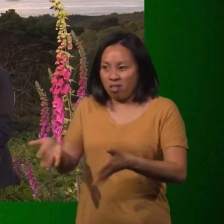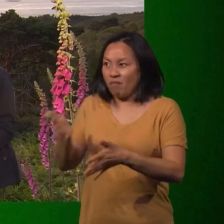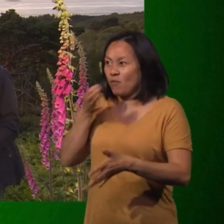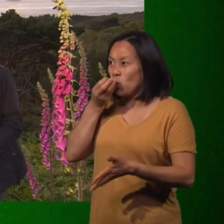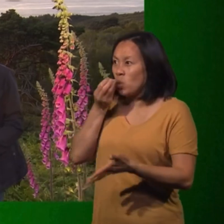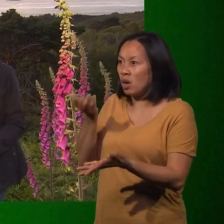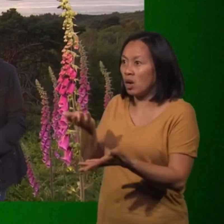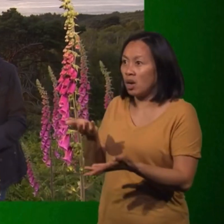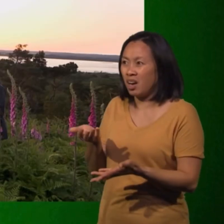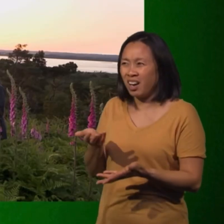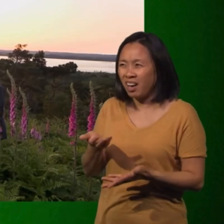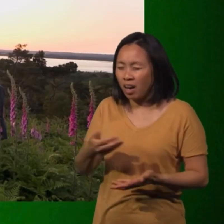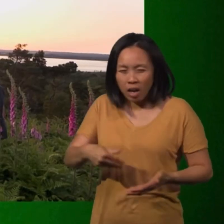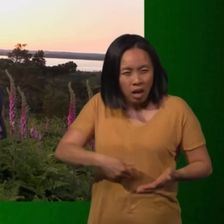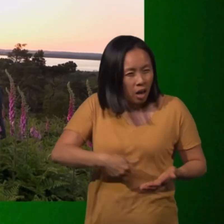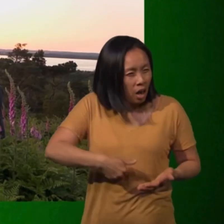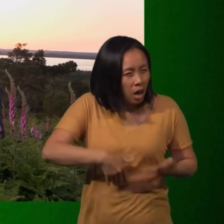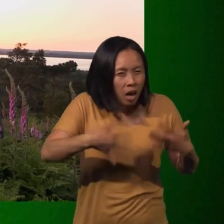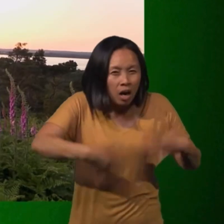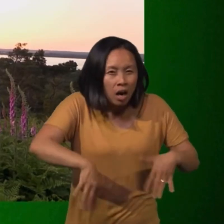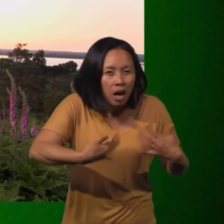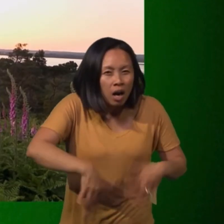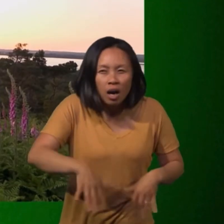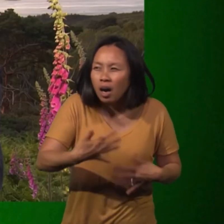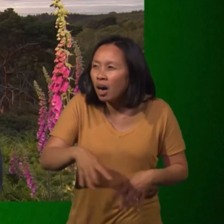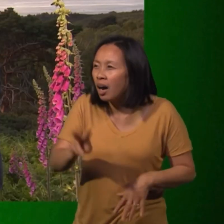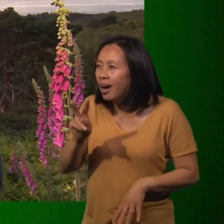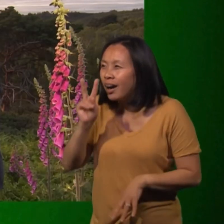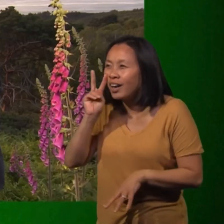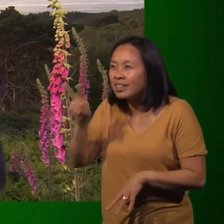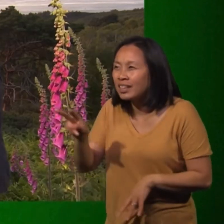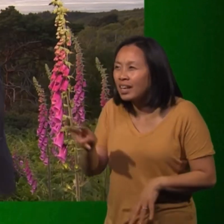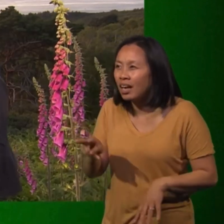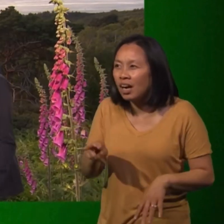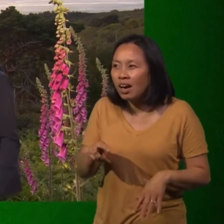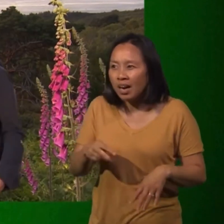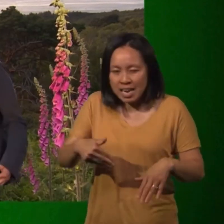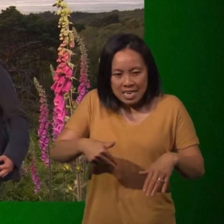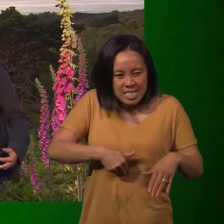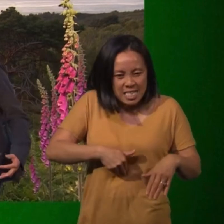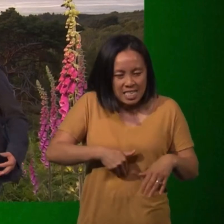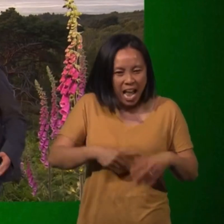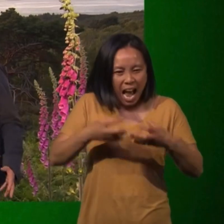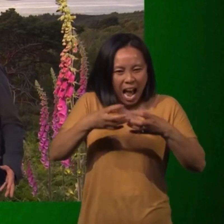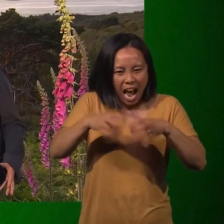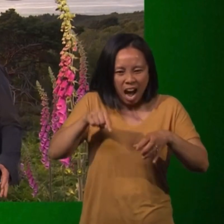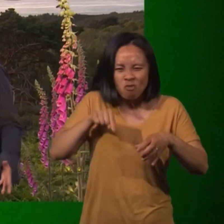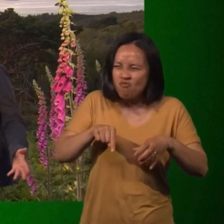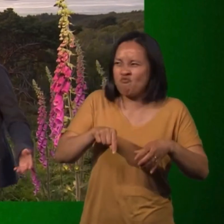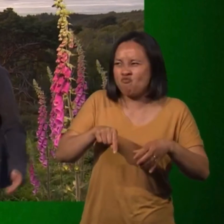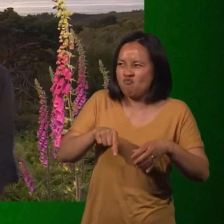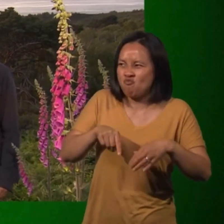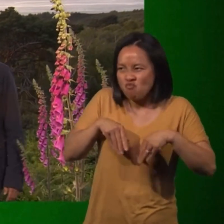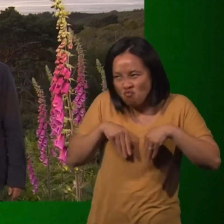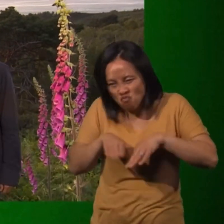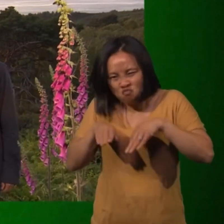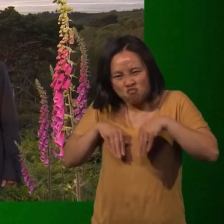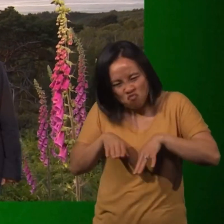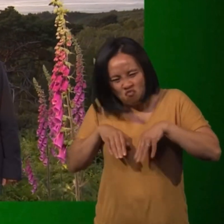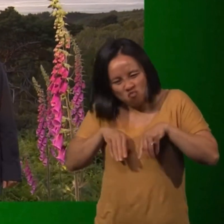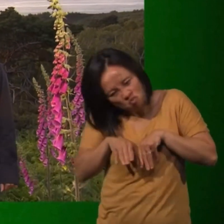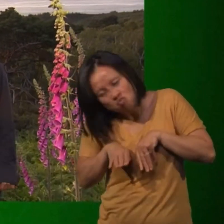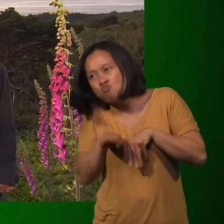is absolutely incredible, isn't it? The instinct to push those eggs out is